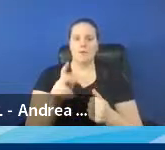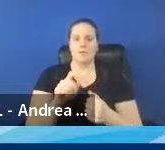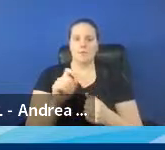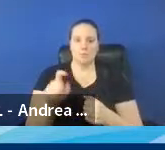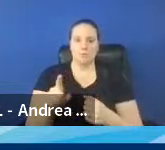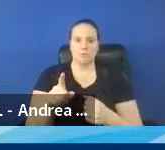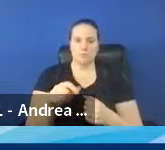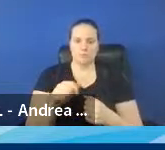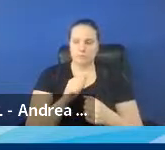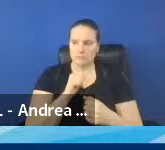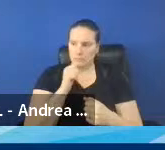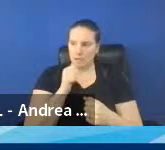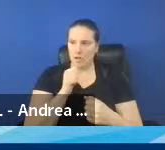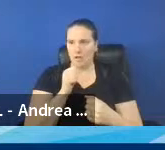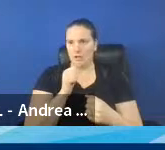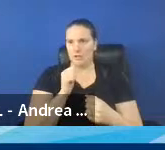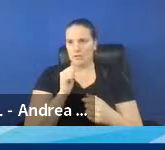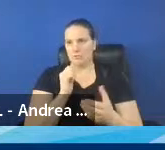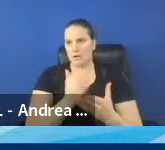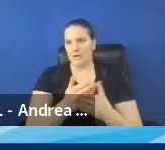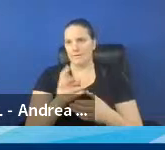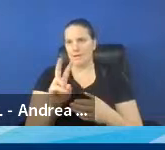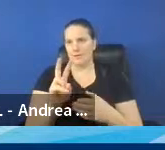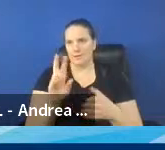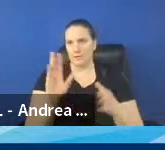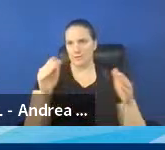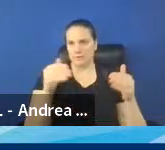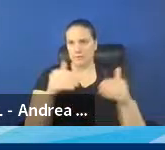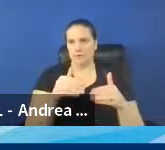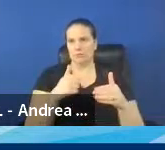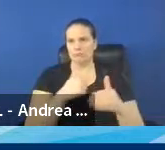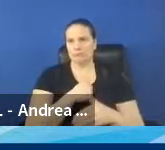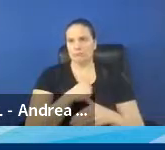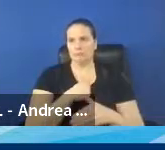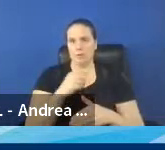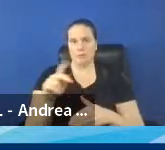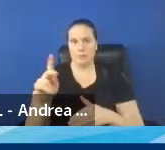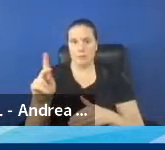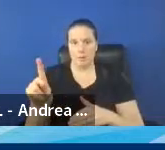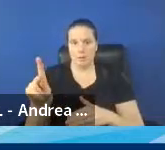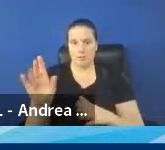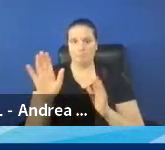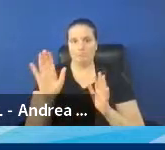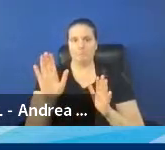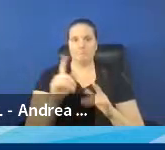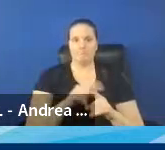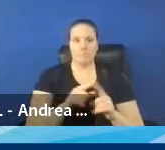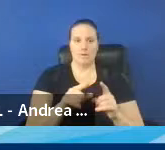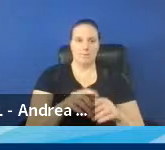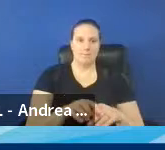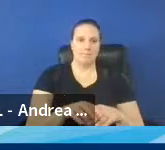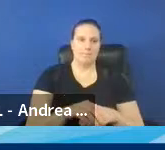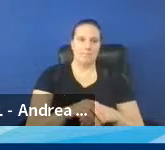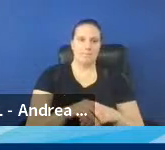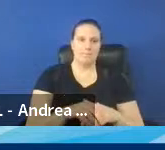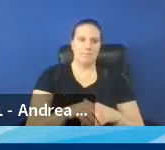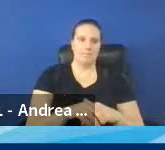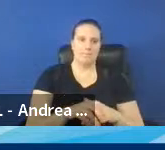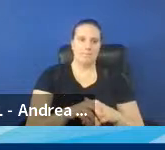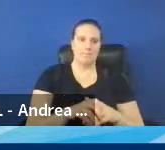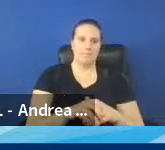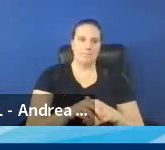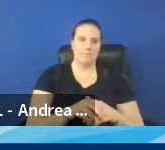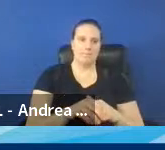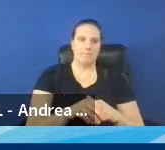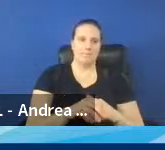and not to get too Vancouver centric here. My apologies, Portland. So looking at,